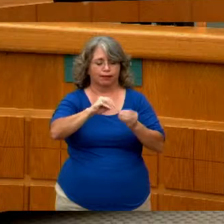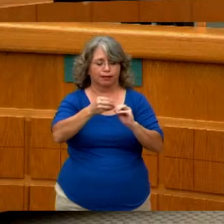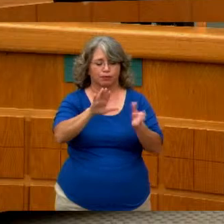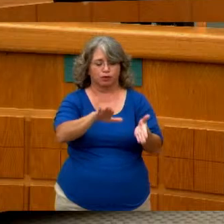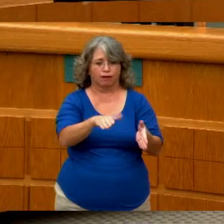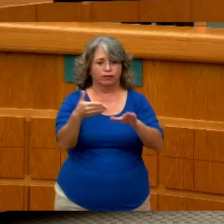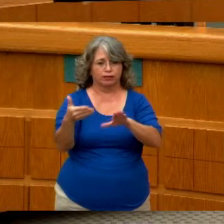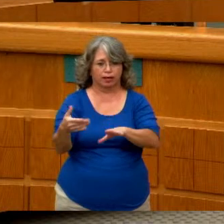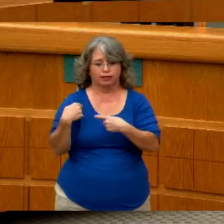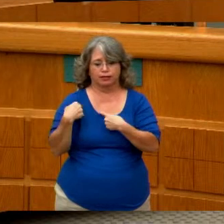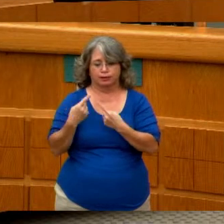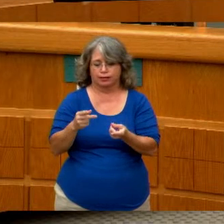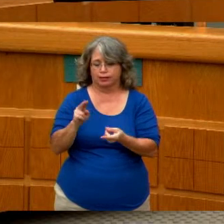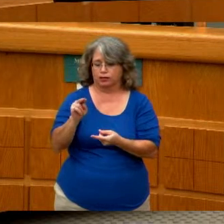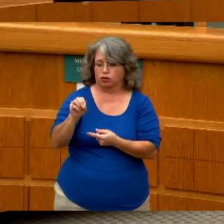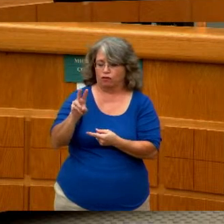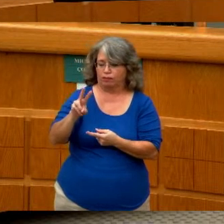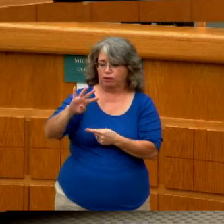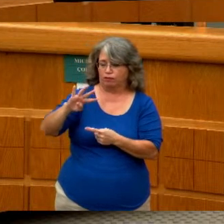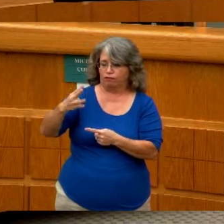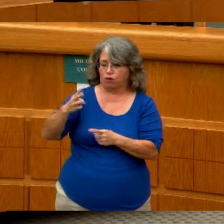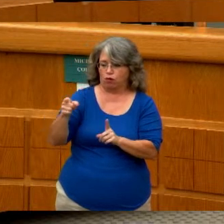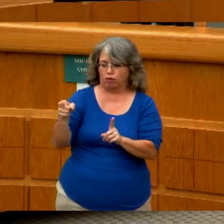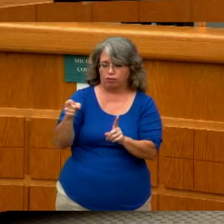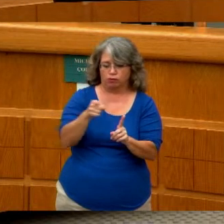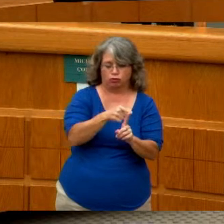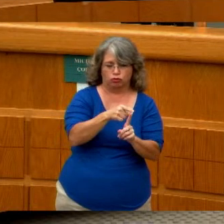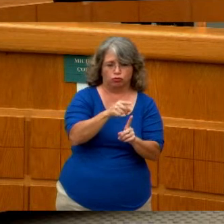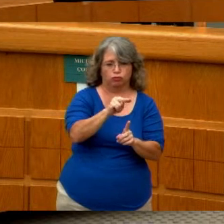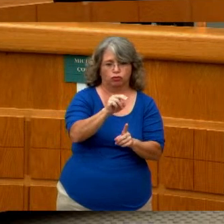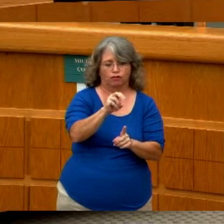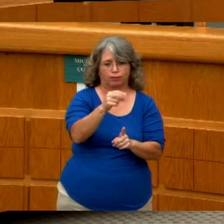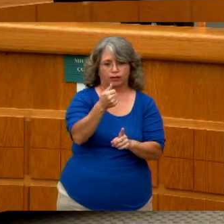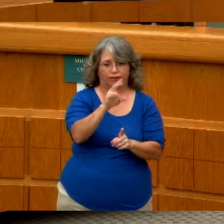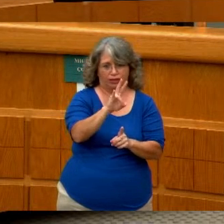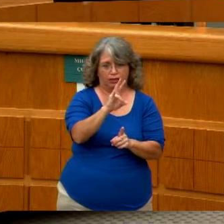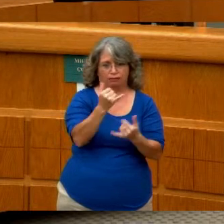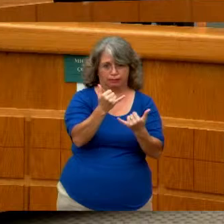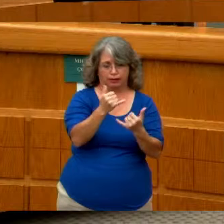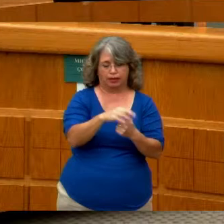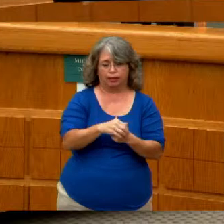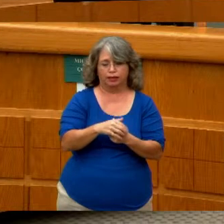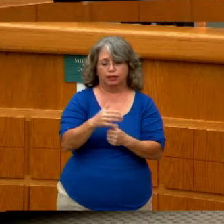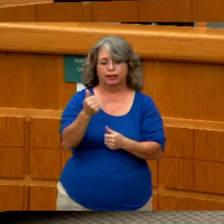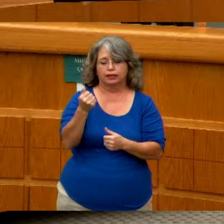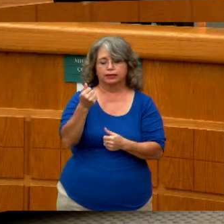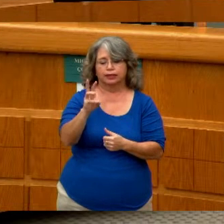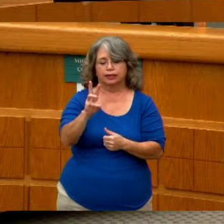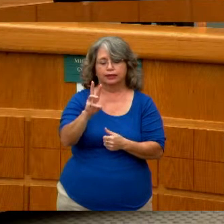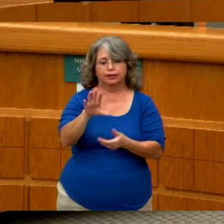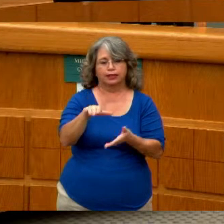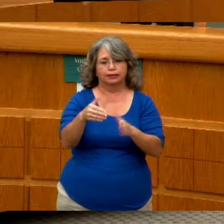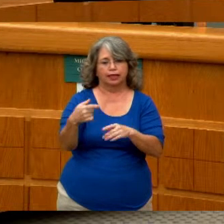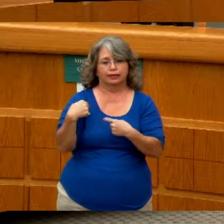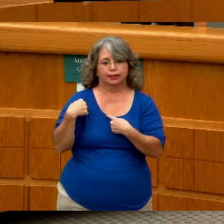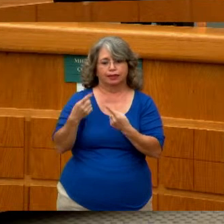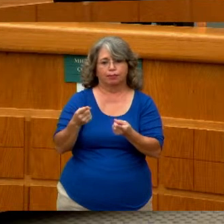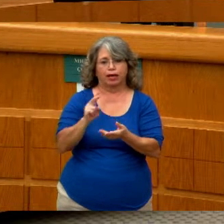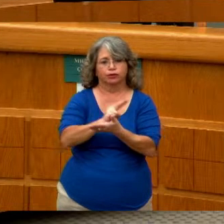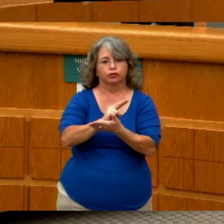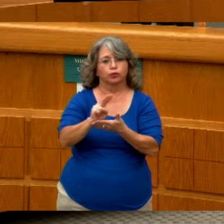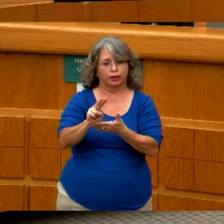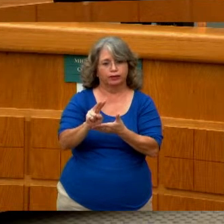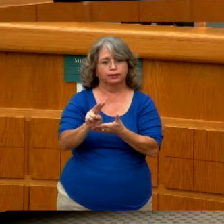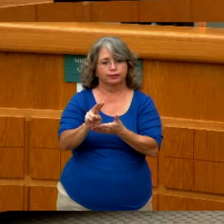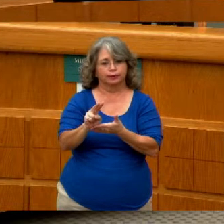are the daily COVID-19 fatalities, and these are from November 4th to November 17th.